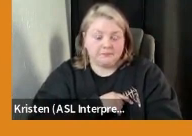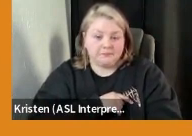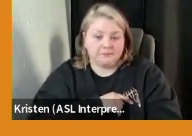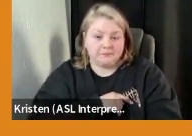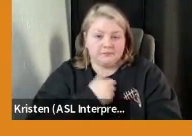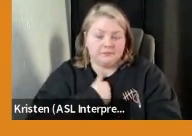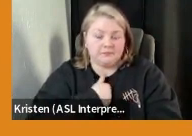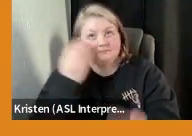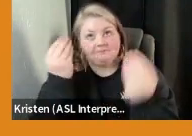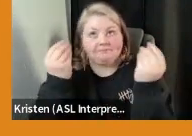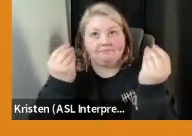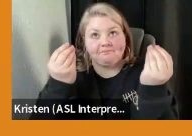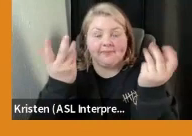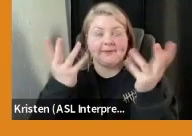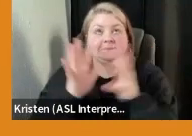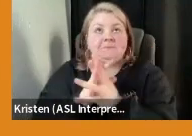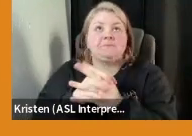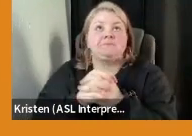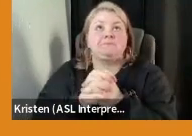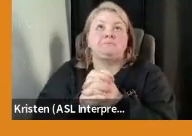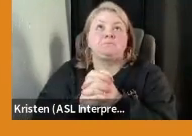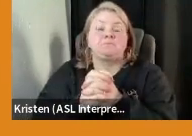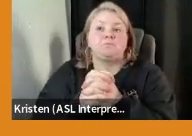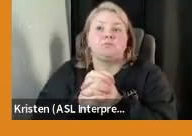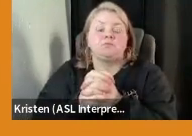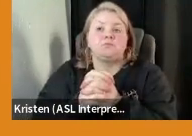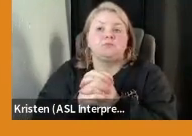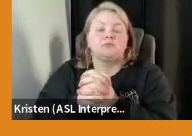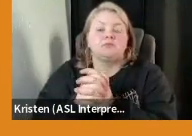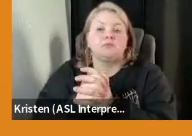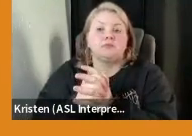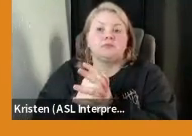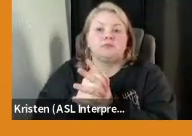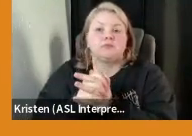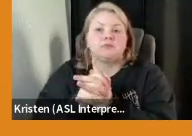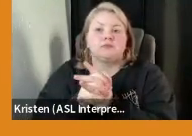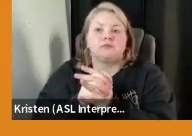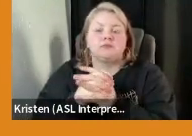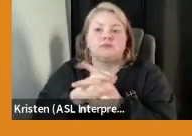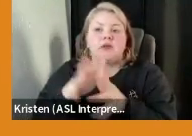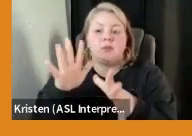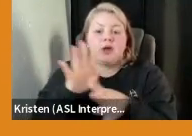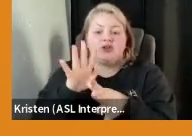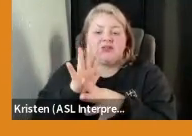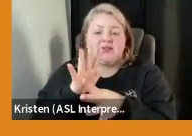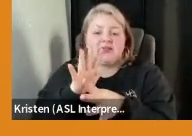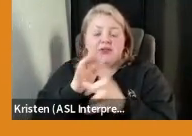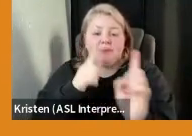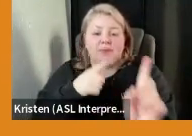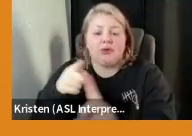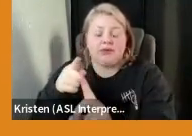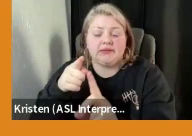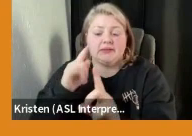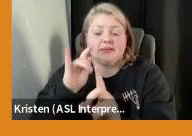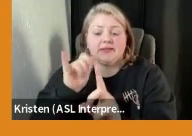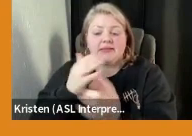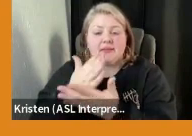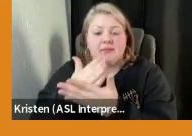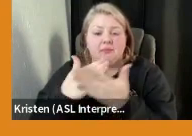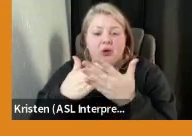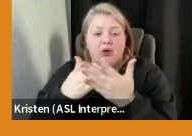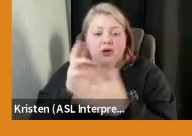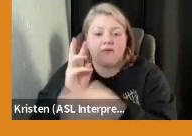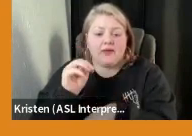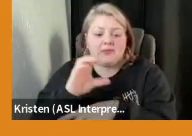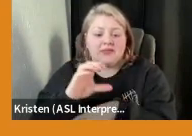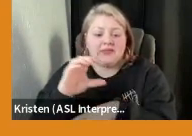sorry, I'm just trying to frame this right. So the prioritization points, these are aspects that Mass Cultural